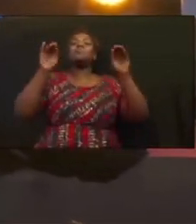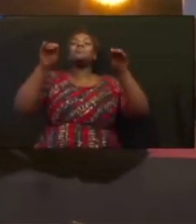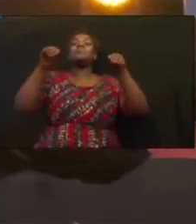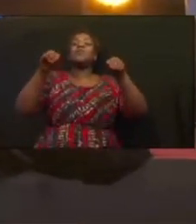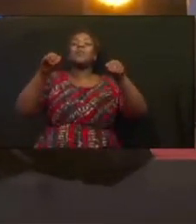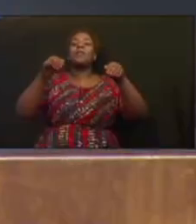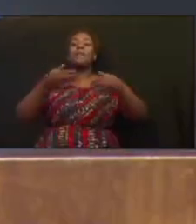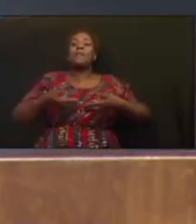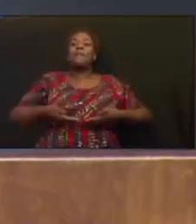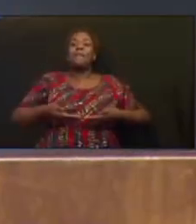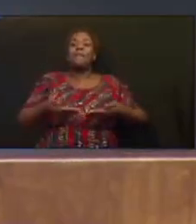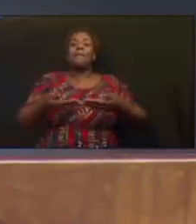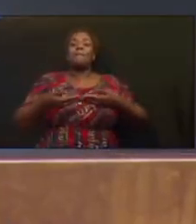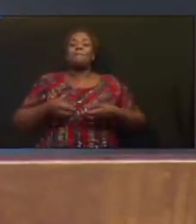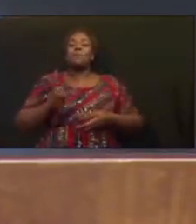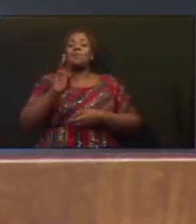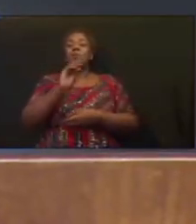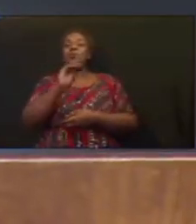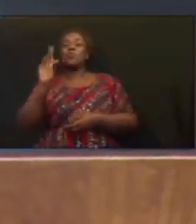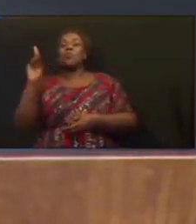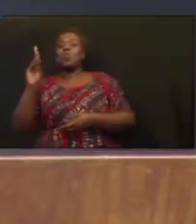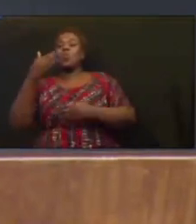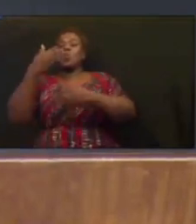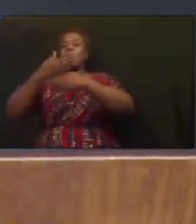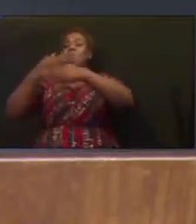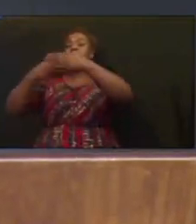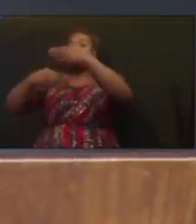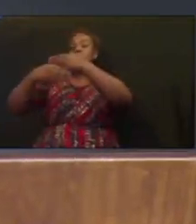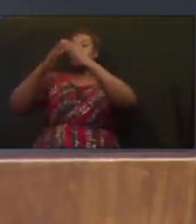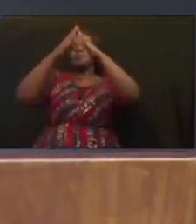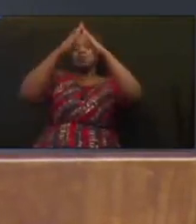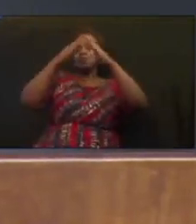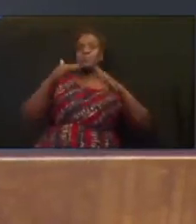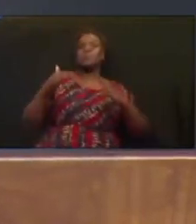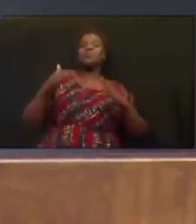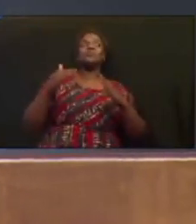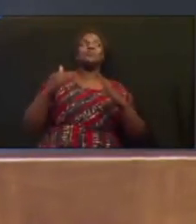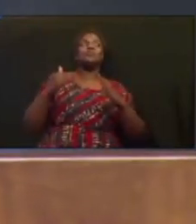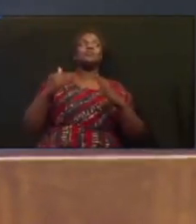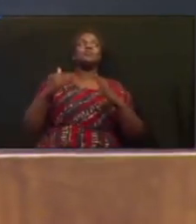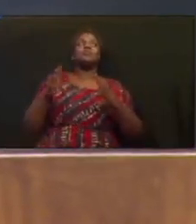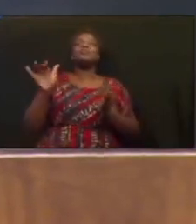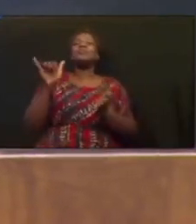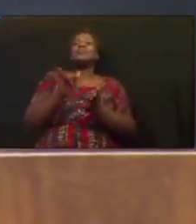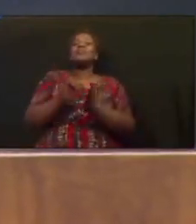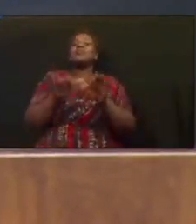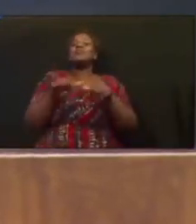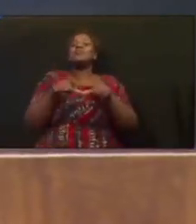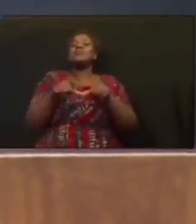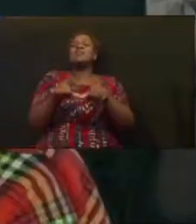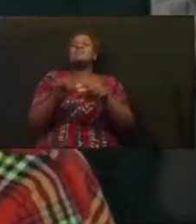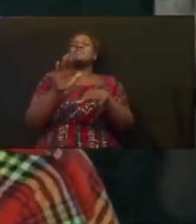wood, build the house that I may glory in it.